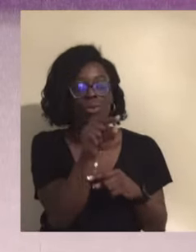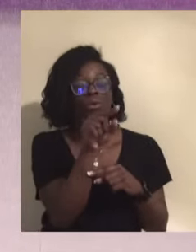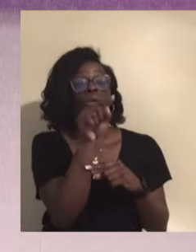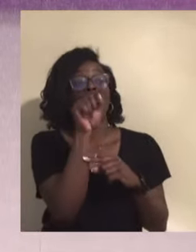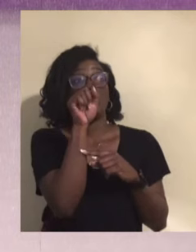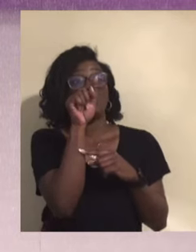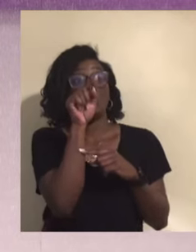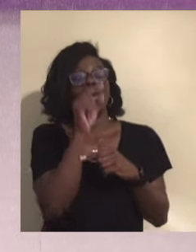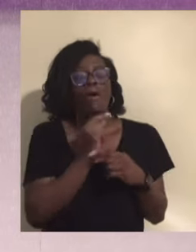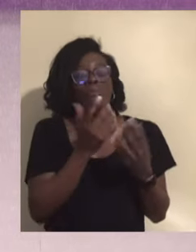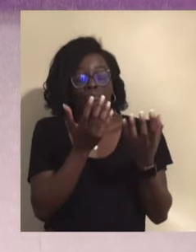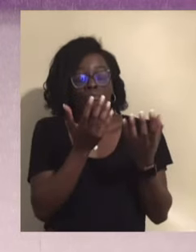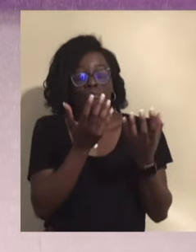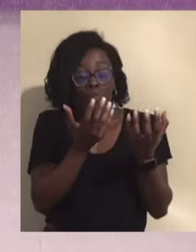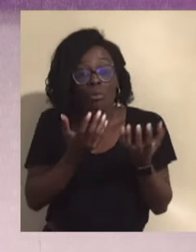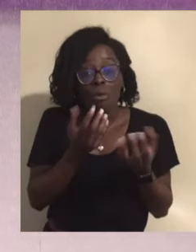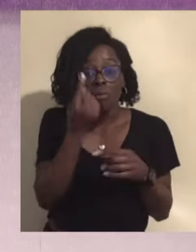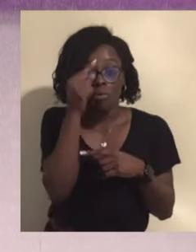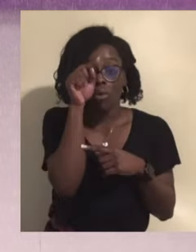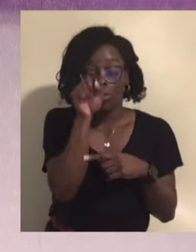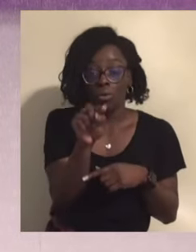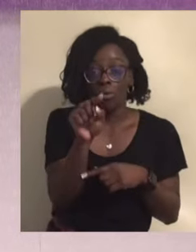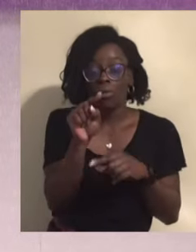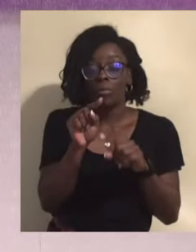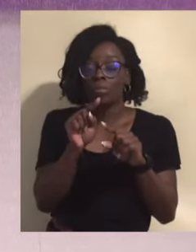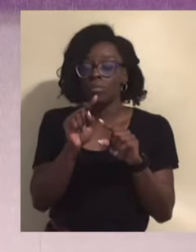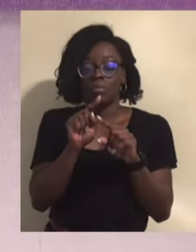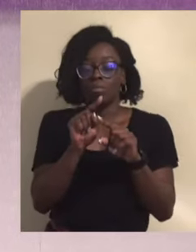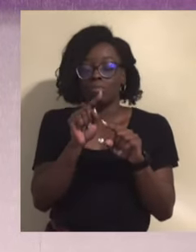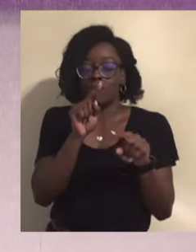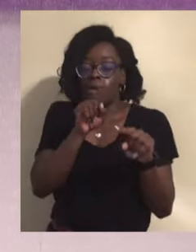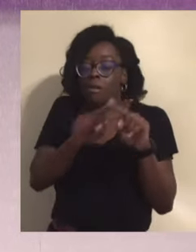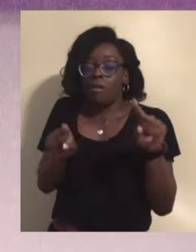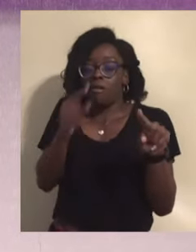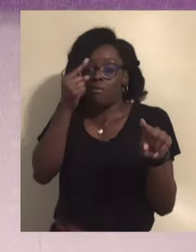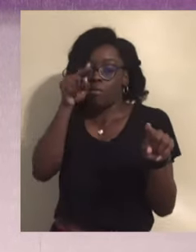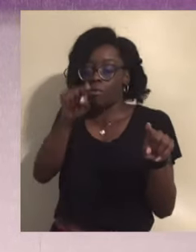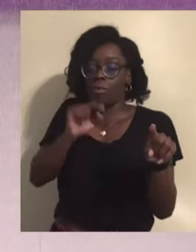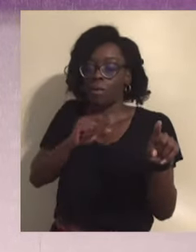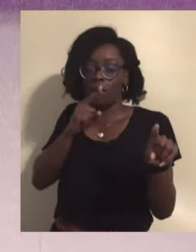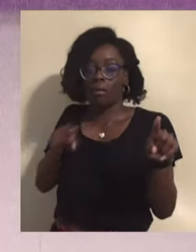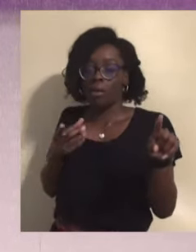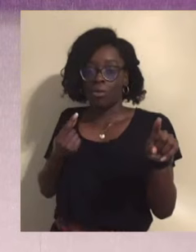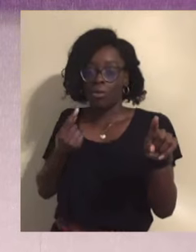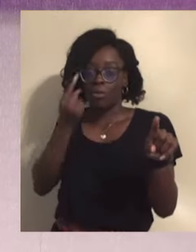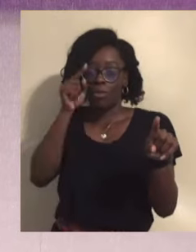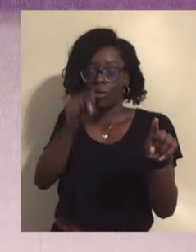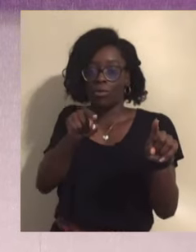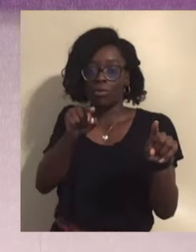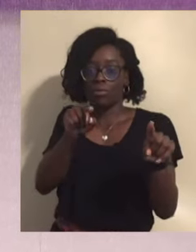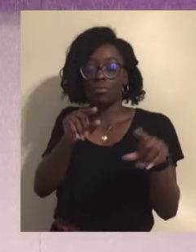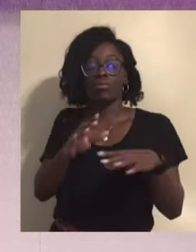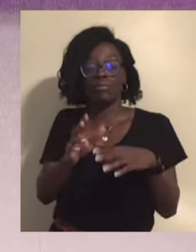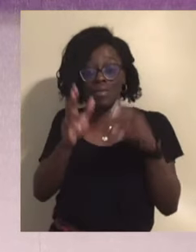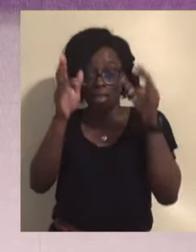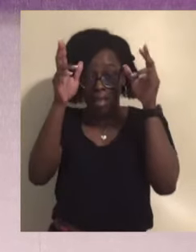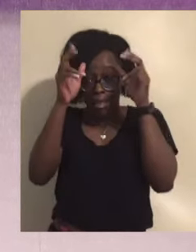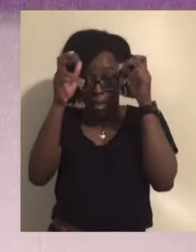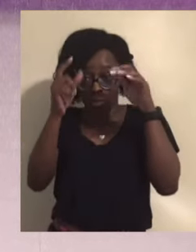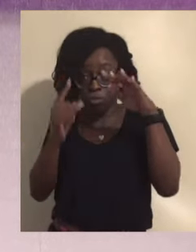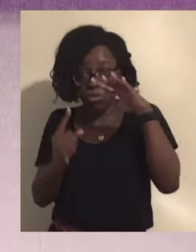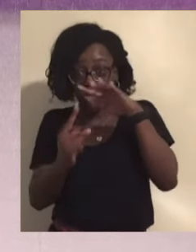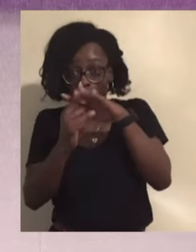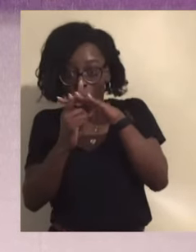you, but I can't do it for you. And one way that the devil shows up is